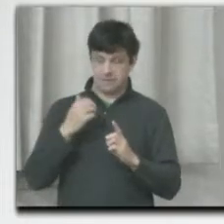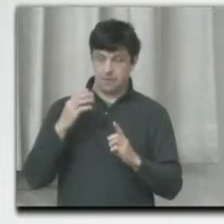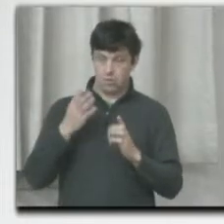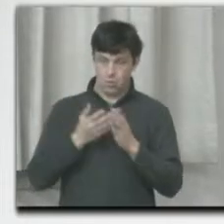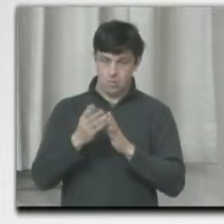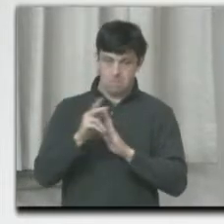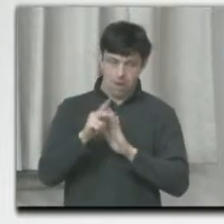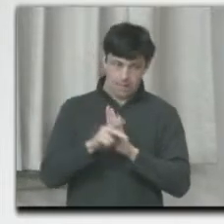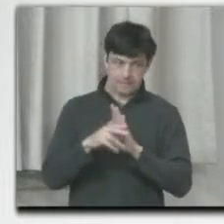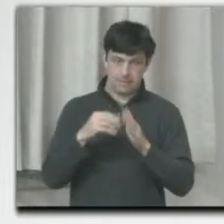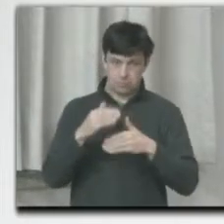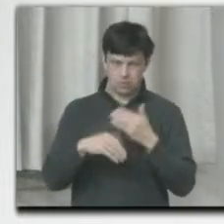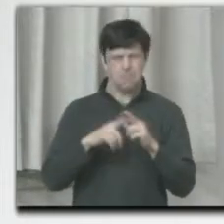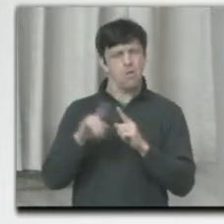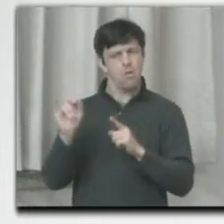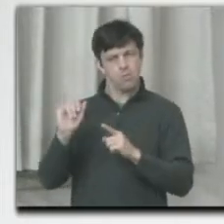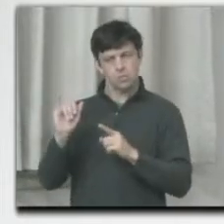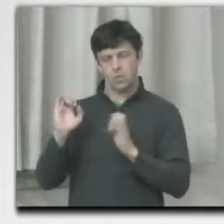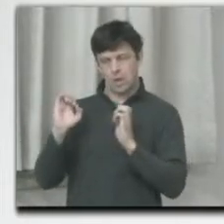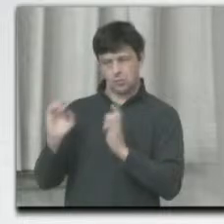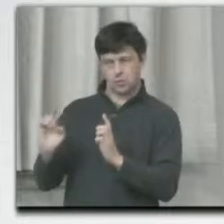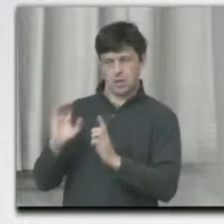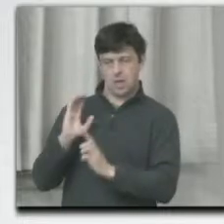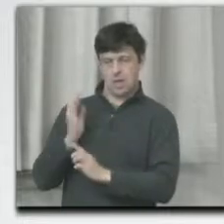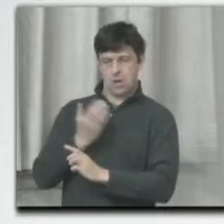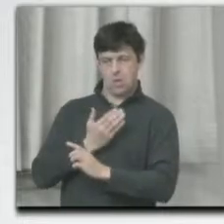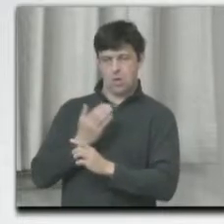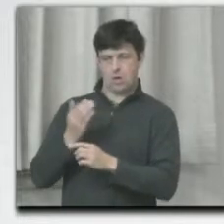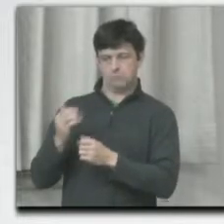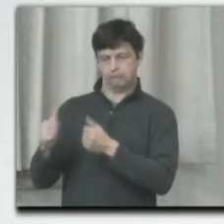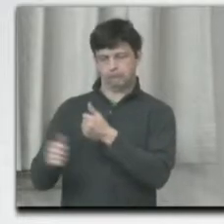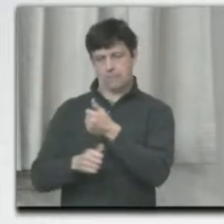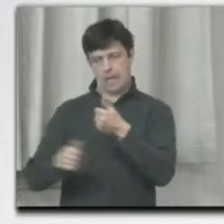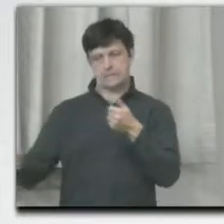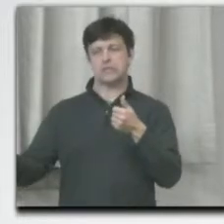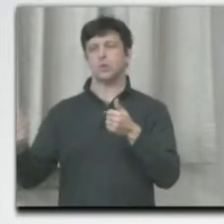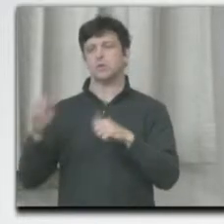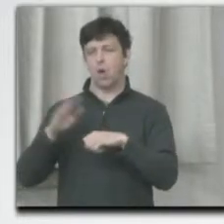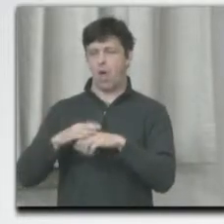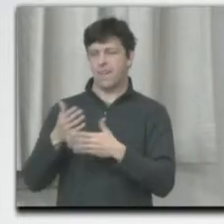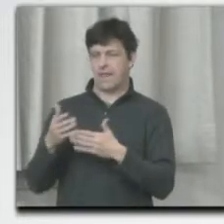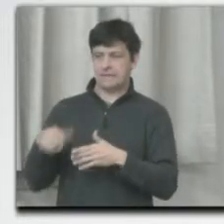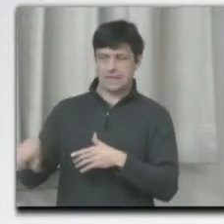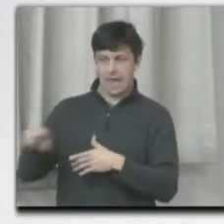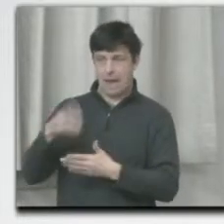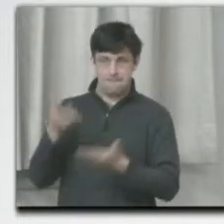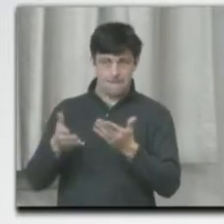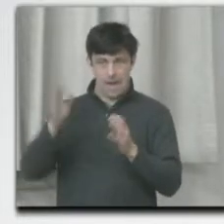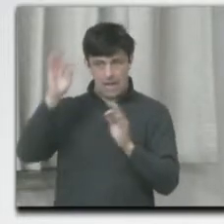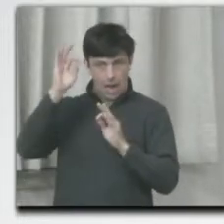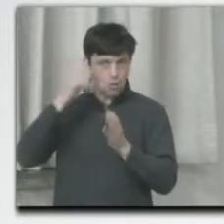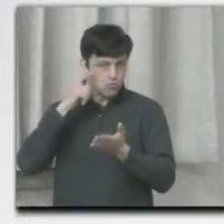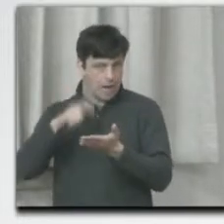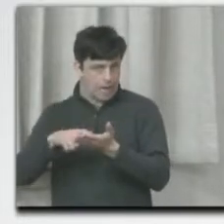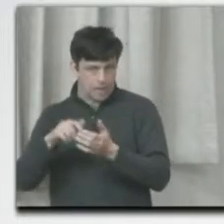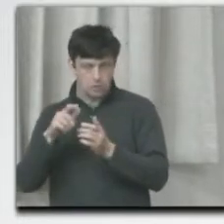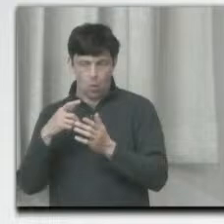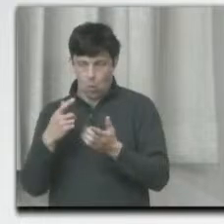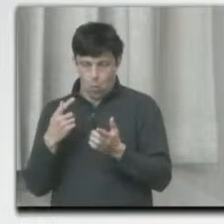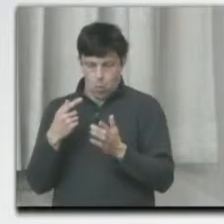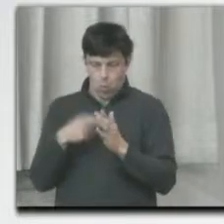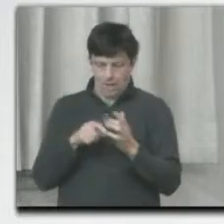policy, by way of procedure, but also educate our constituency on things that they might not recognize, what the board